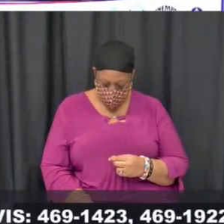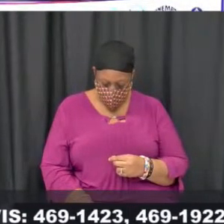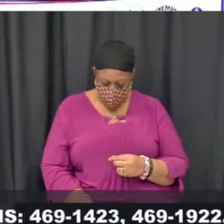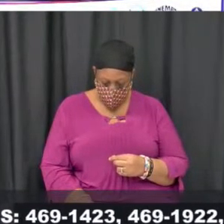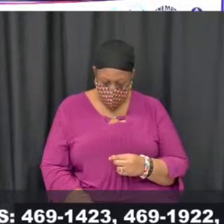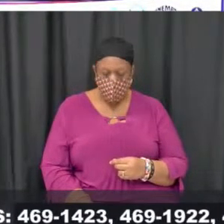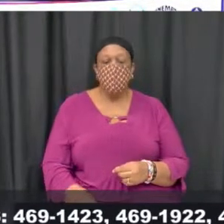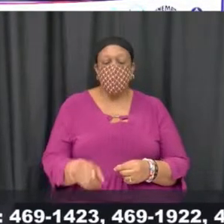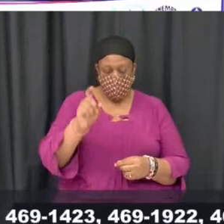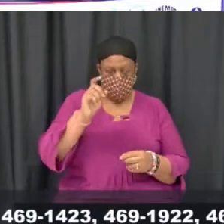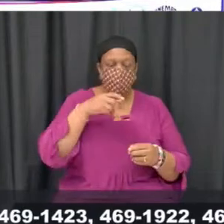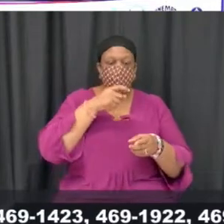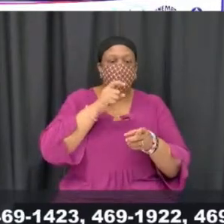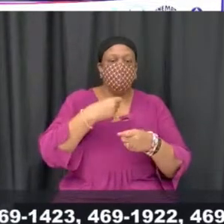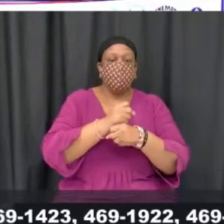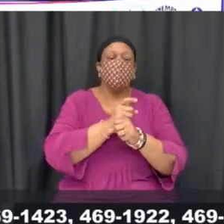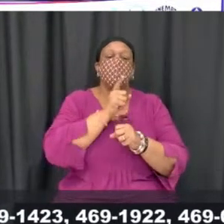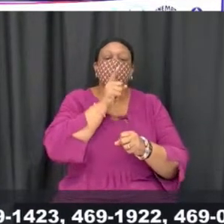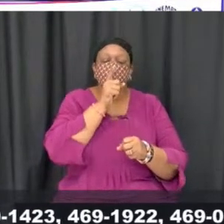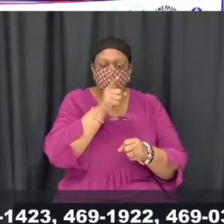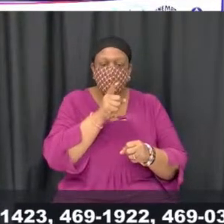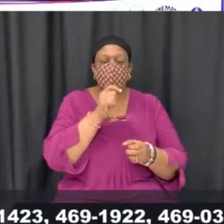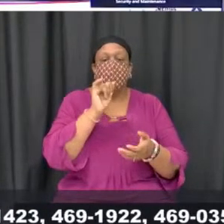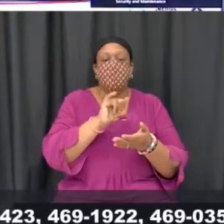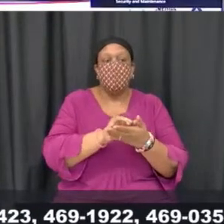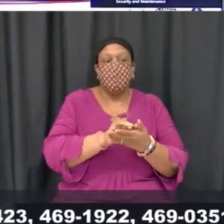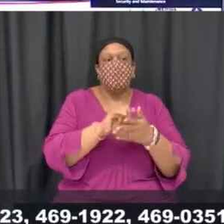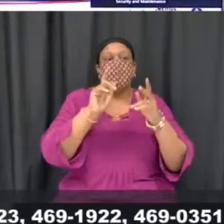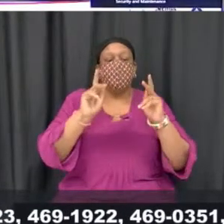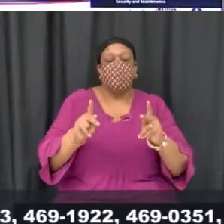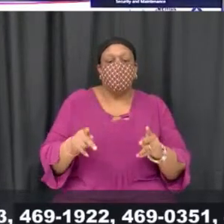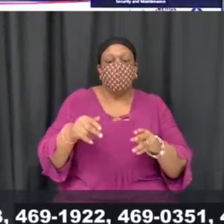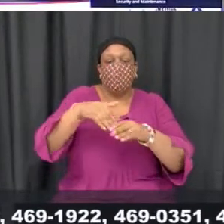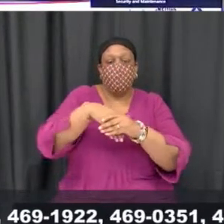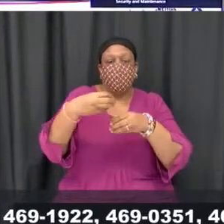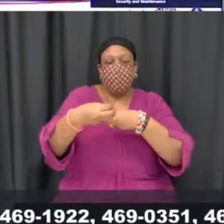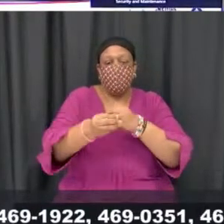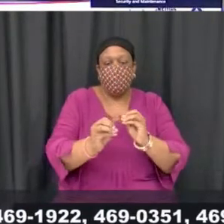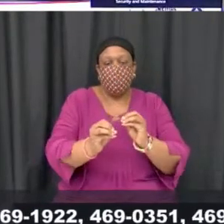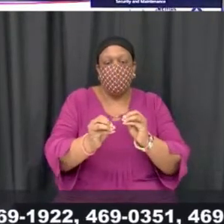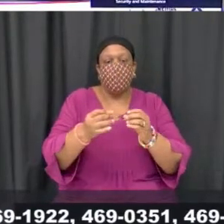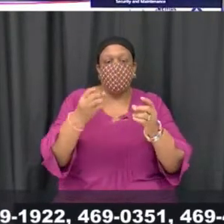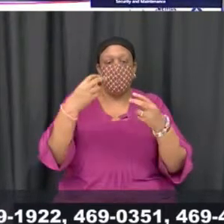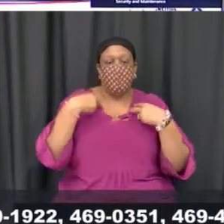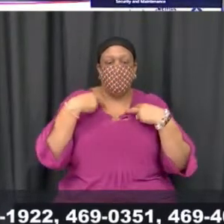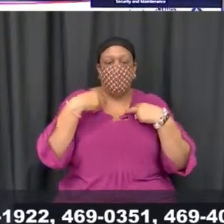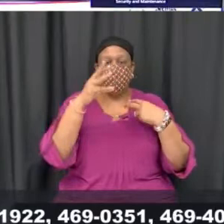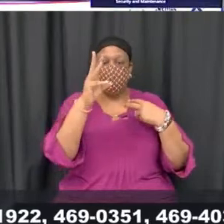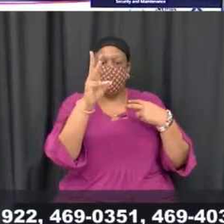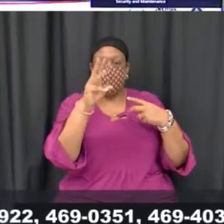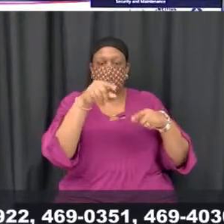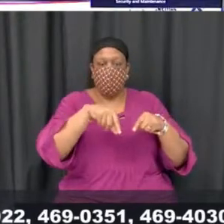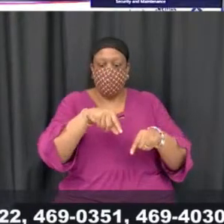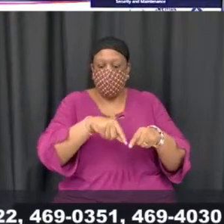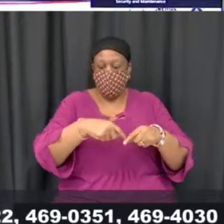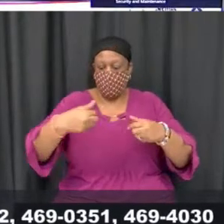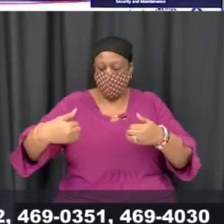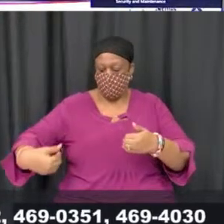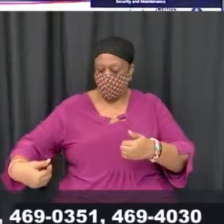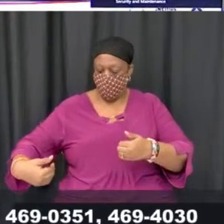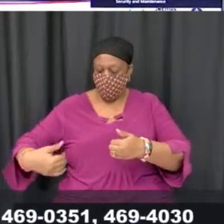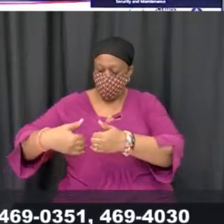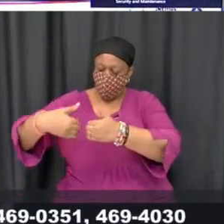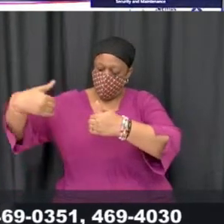6 feet in or outside of their business, if in a line to enter the business.